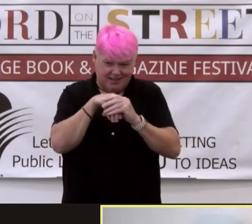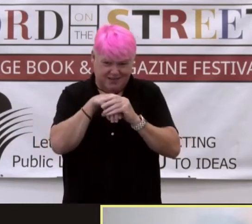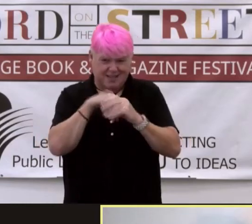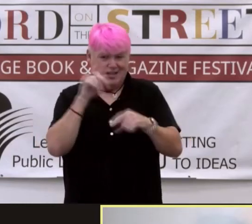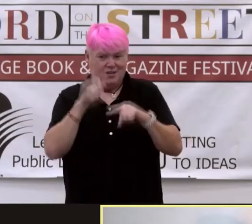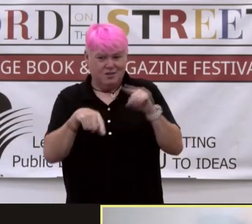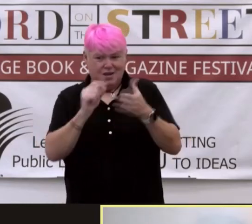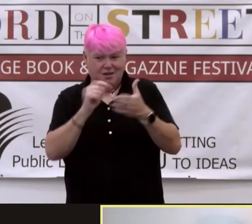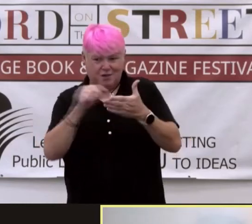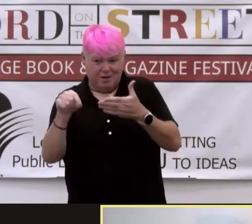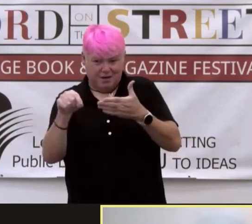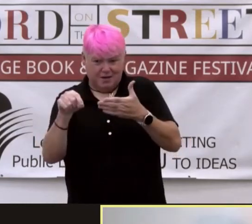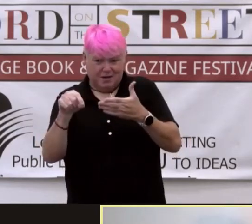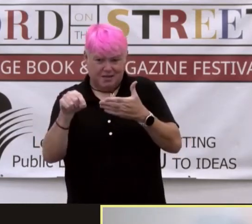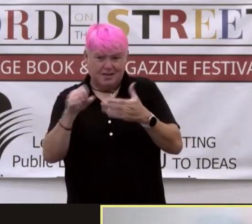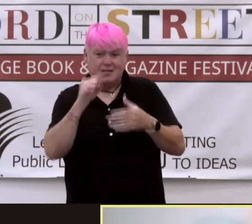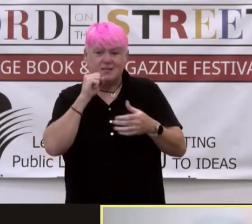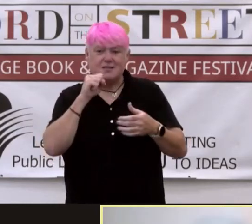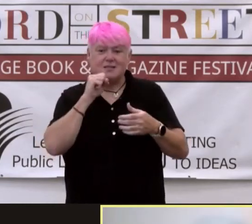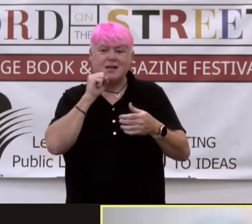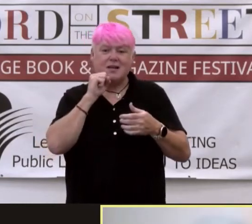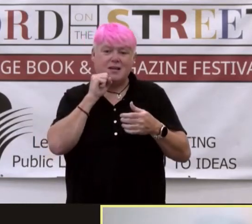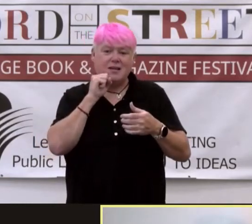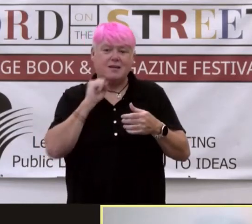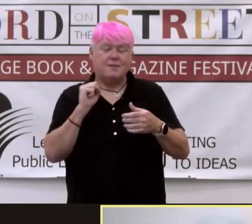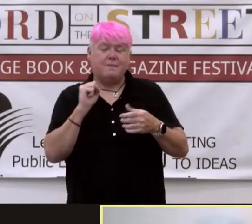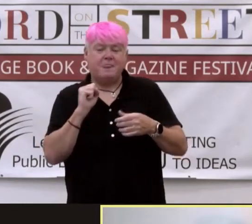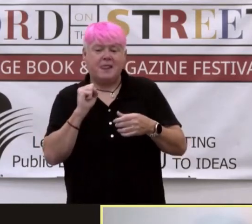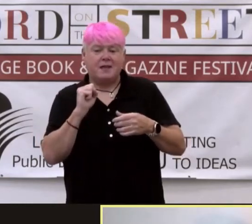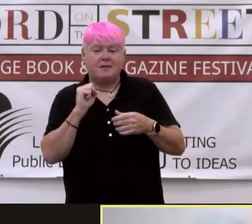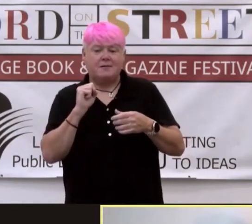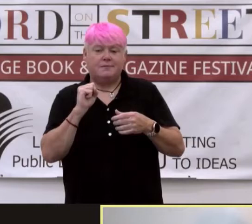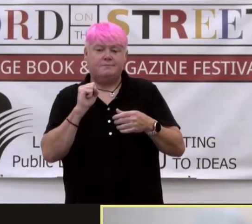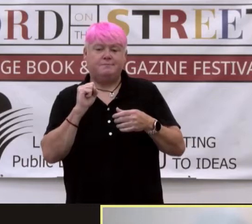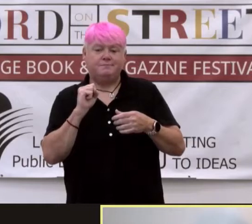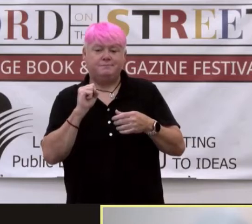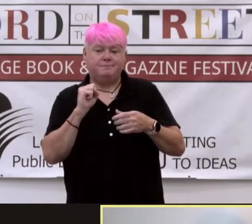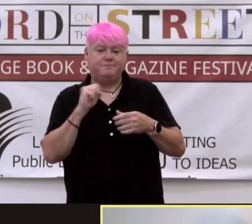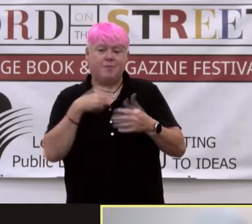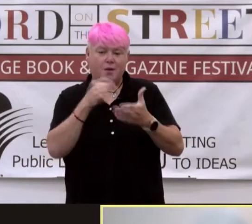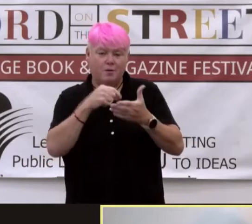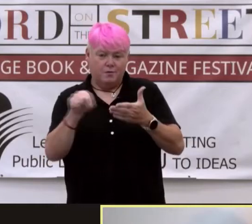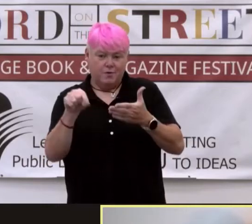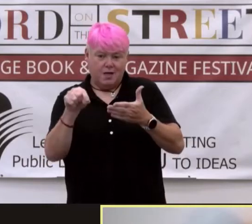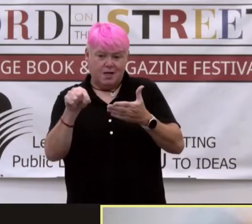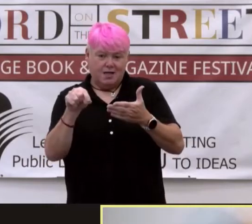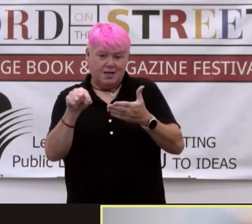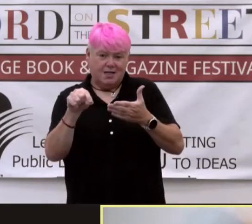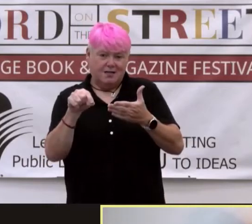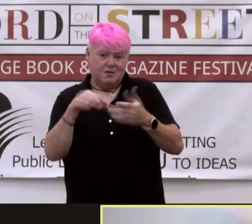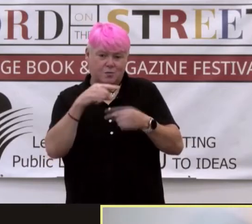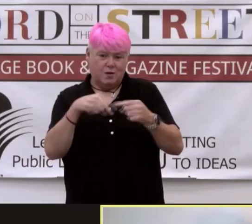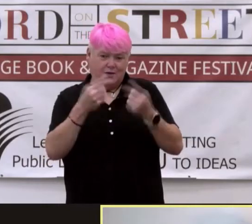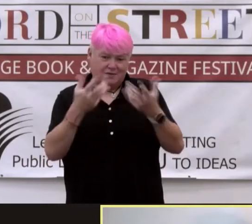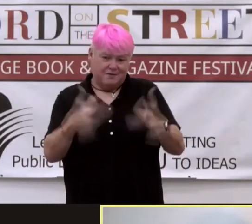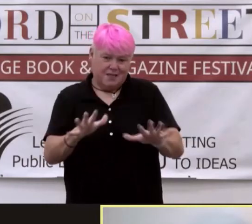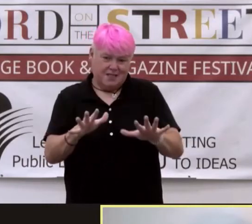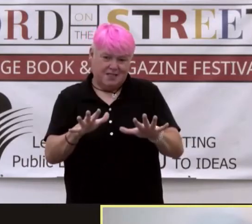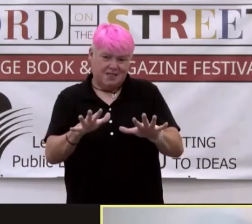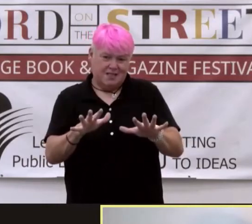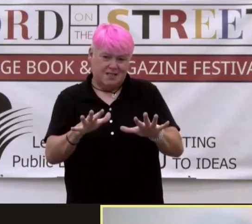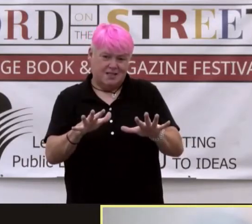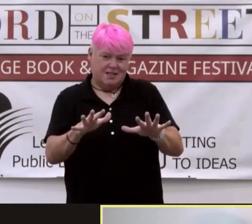So Sadie was definitely, I would write it, and I would definitely, when I was finished, it's like, okay, I'm not